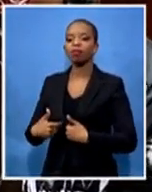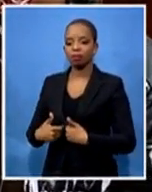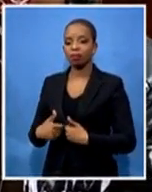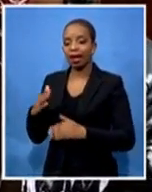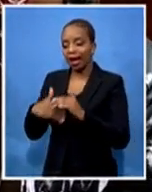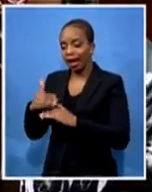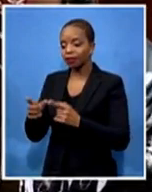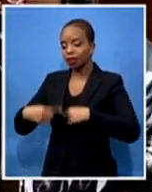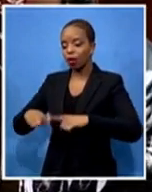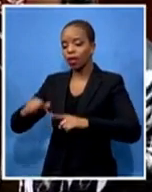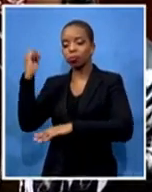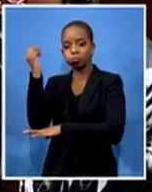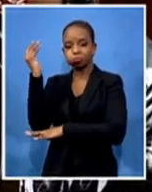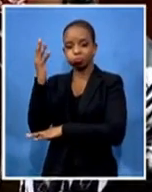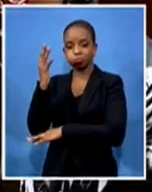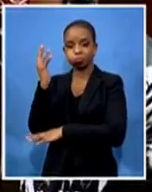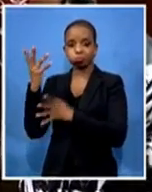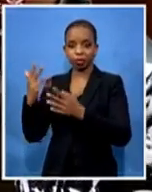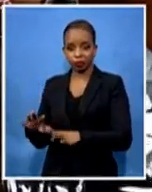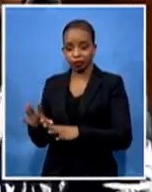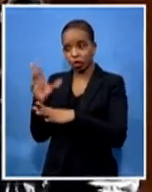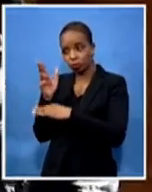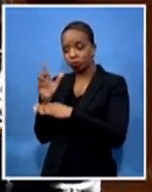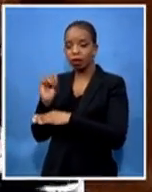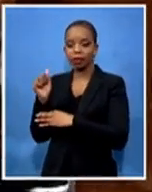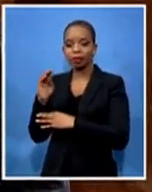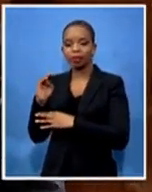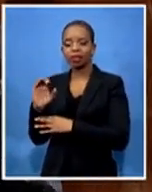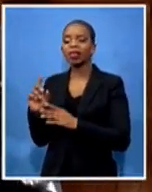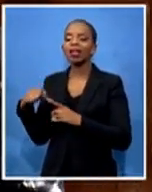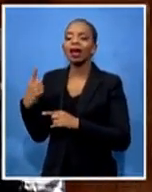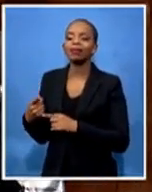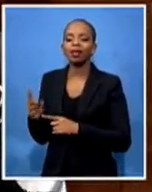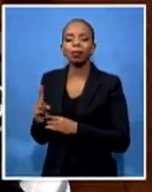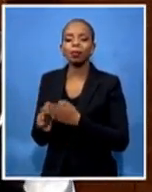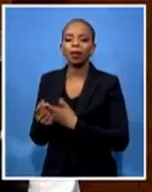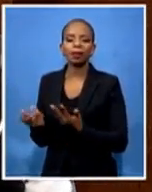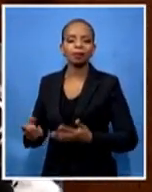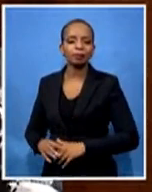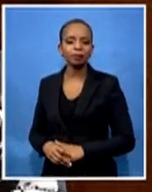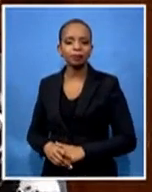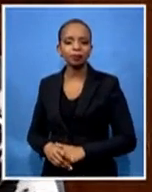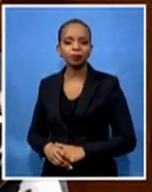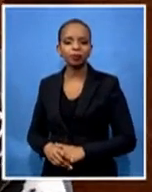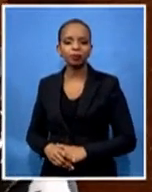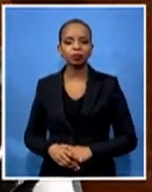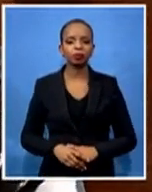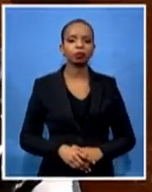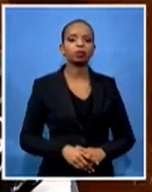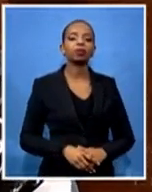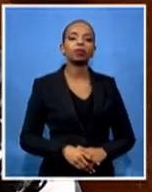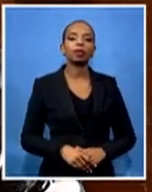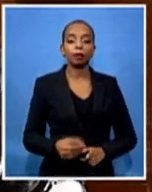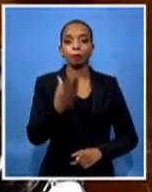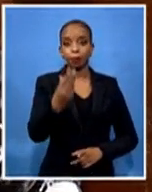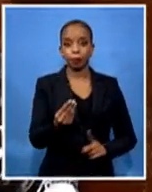what developments have there been with your innovation? There is a huge difference, more especially when it comes